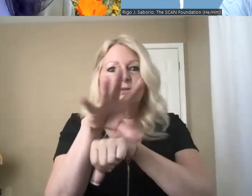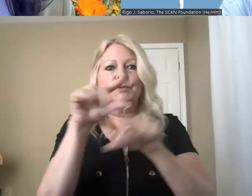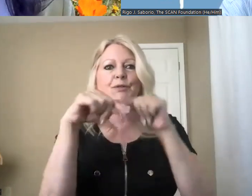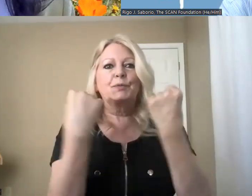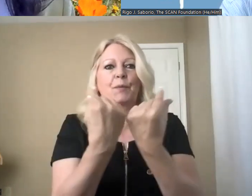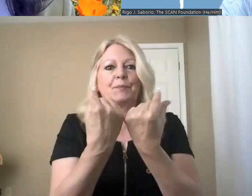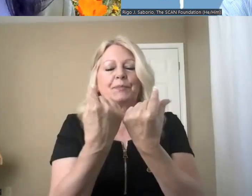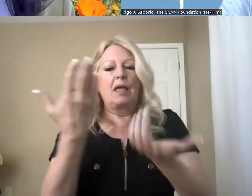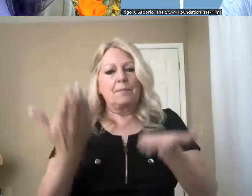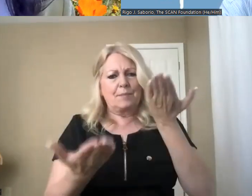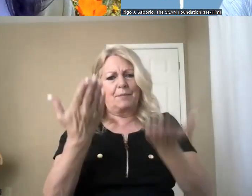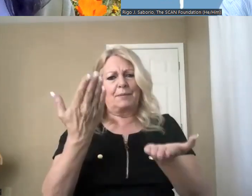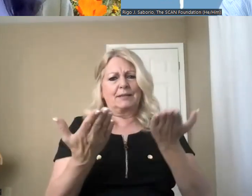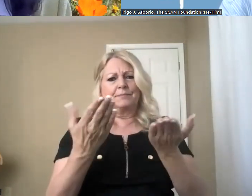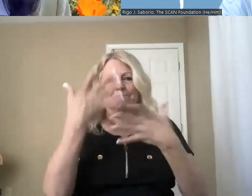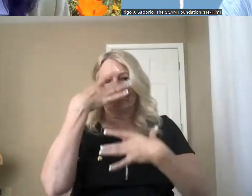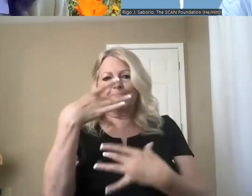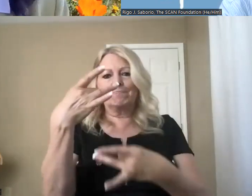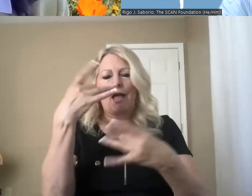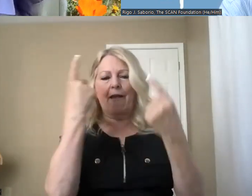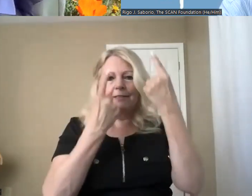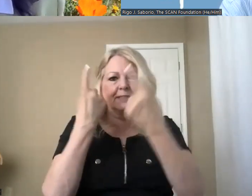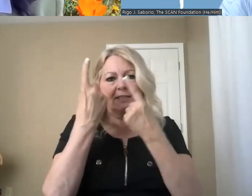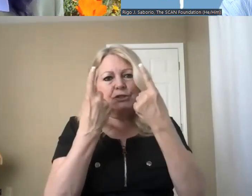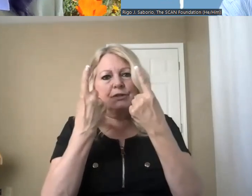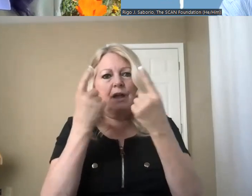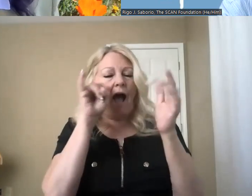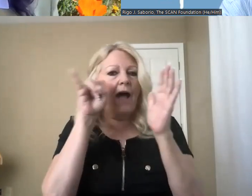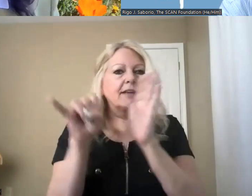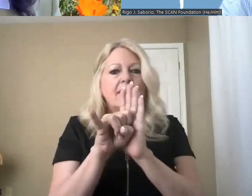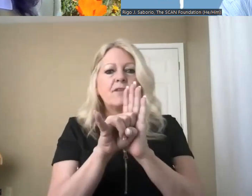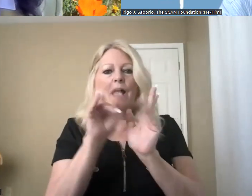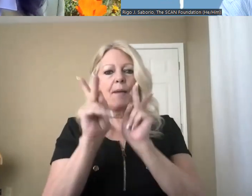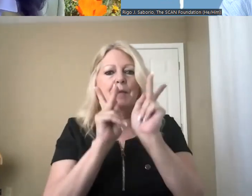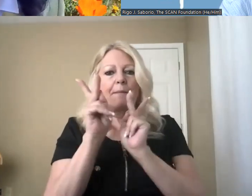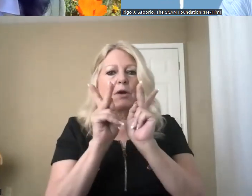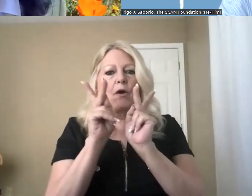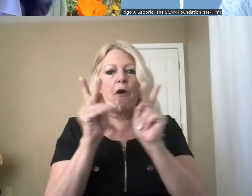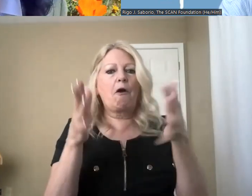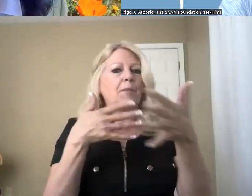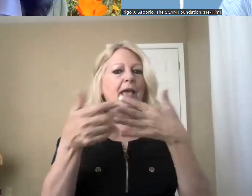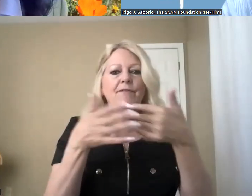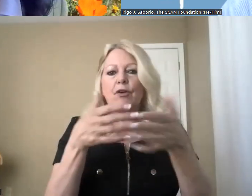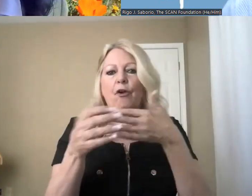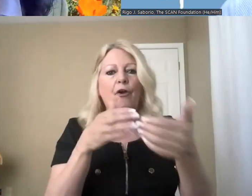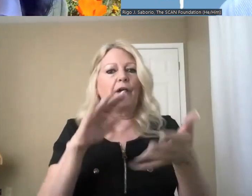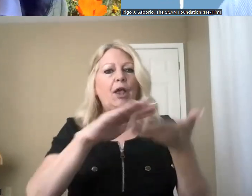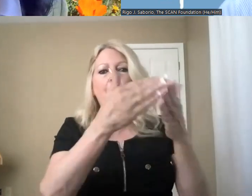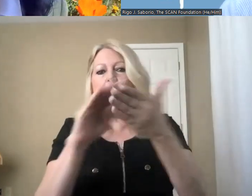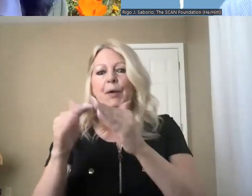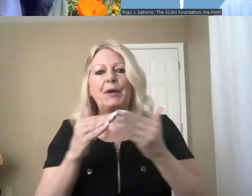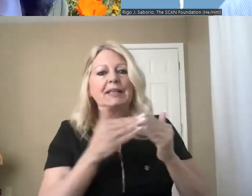might be interesting to consider also identifying people in this, whichever communities up and down the state, but